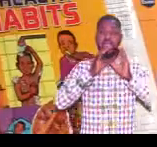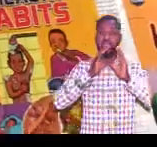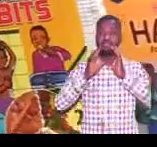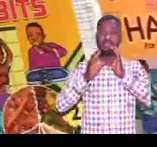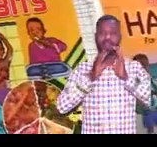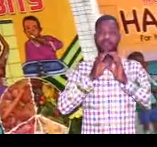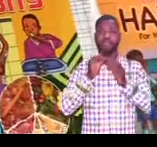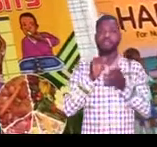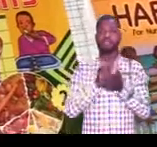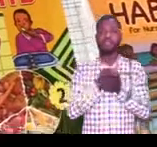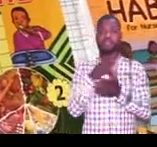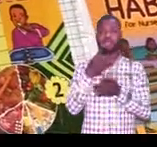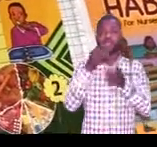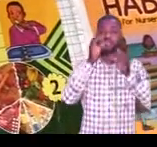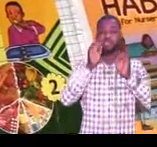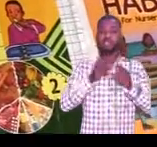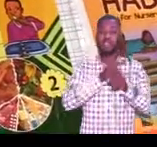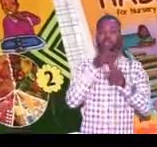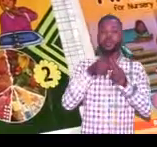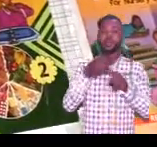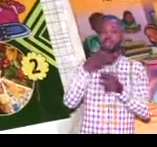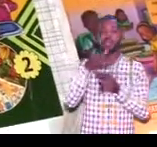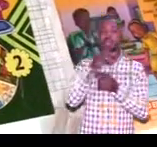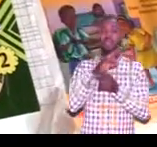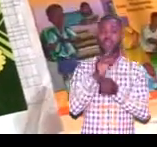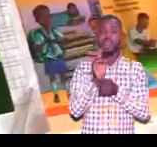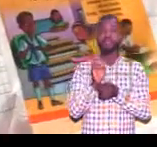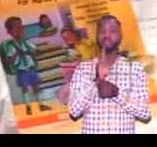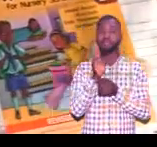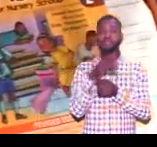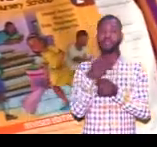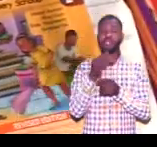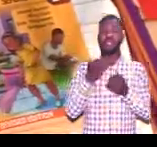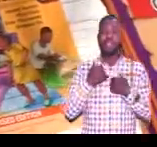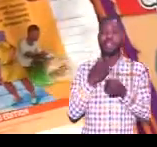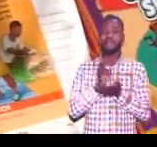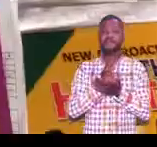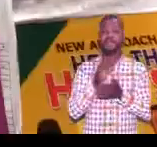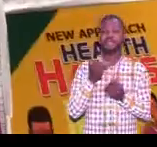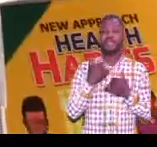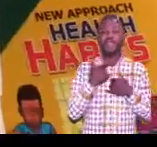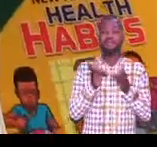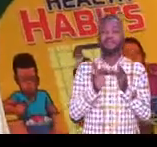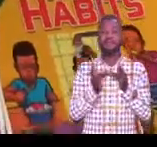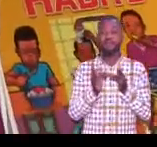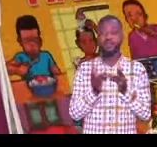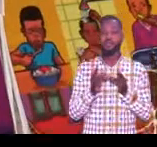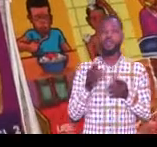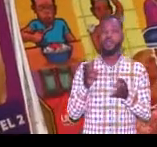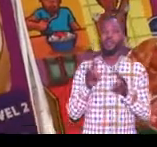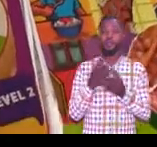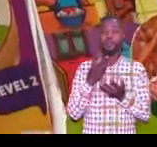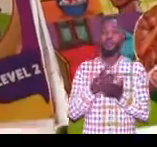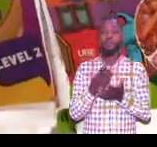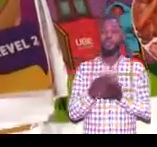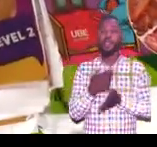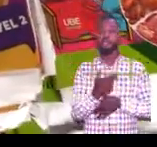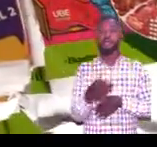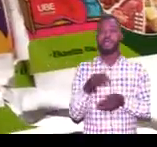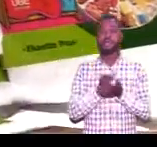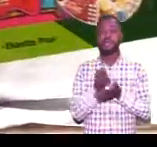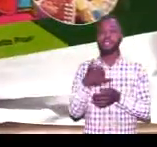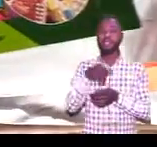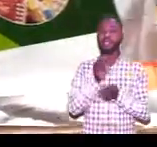interactive, that the teachers, when they are using it, they have video links, they have websites to web resources